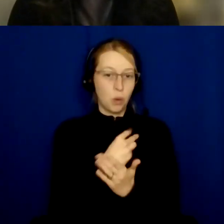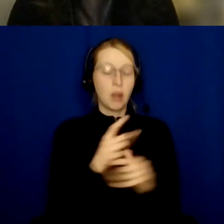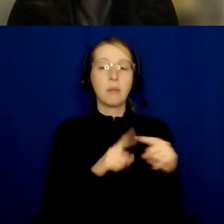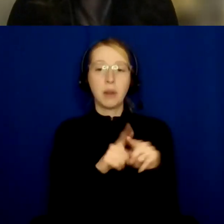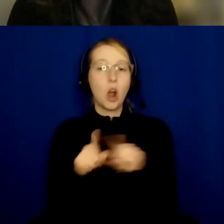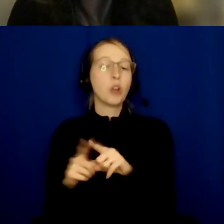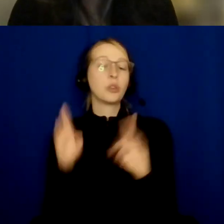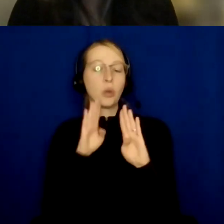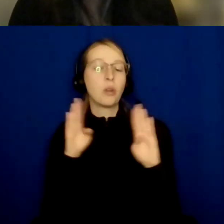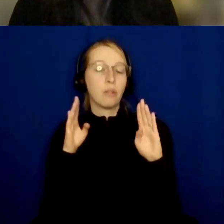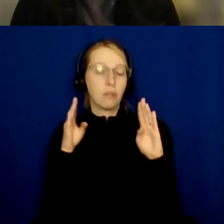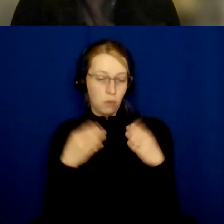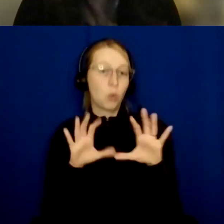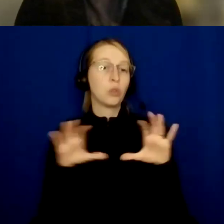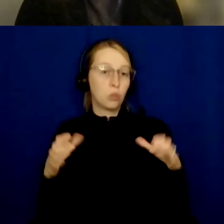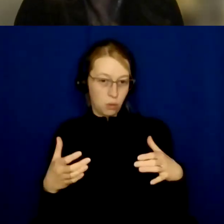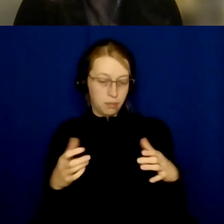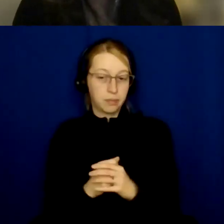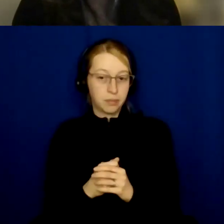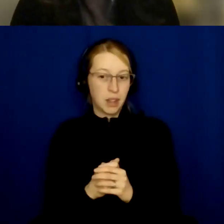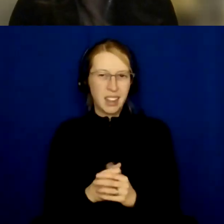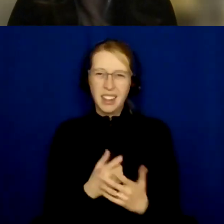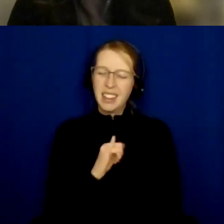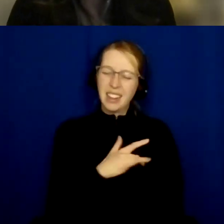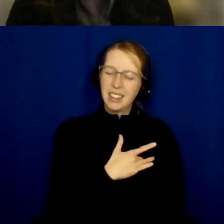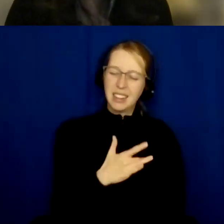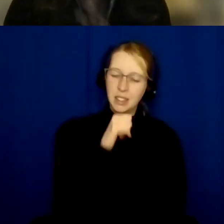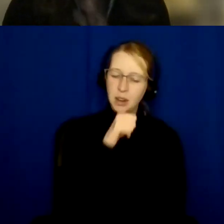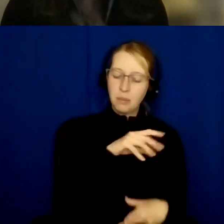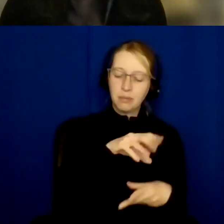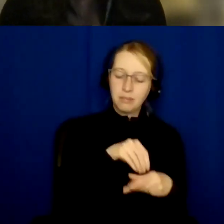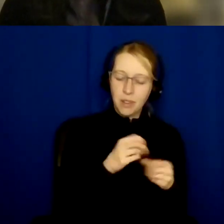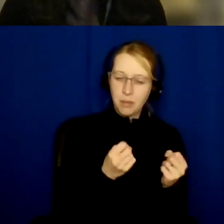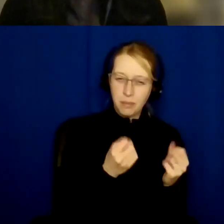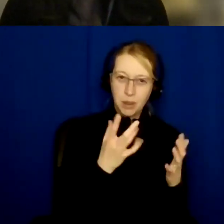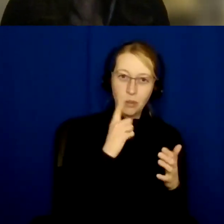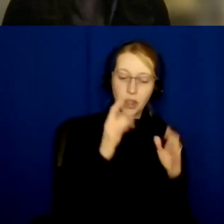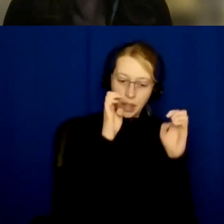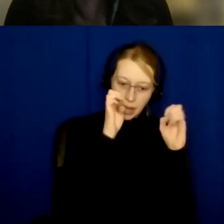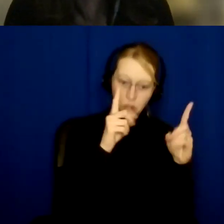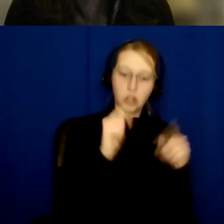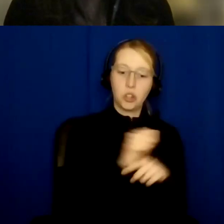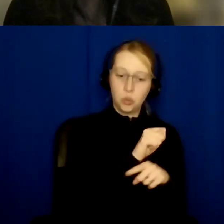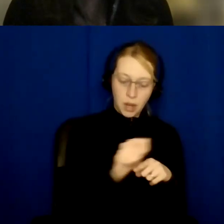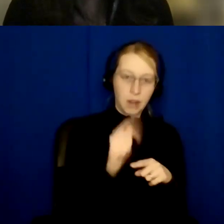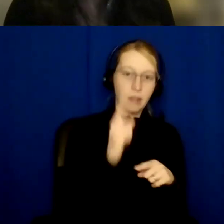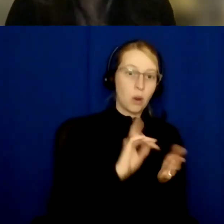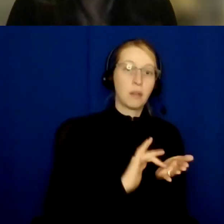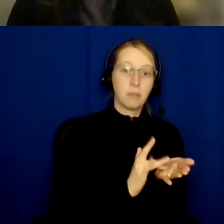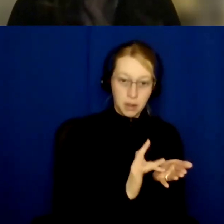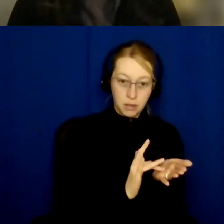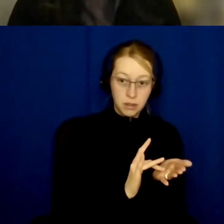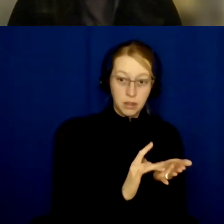we understand in terms of the educational training that would happen for those that are going into the